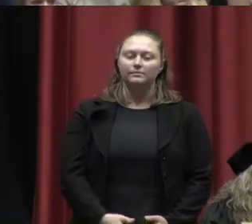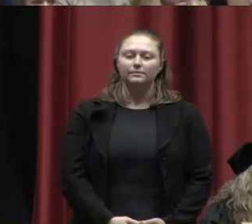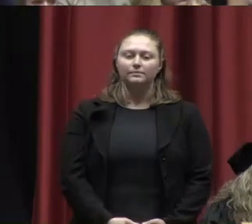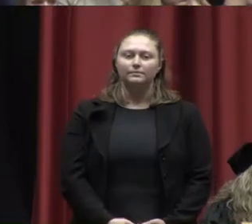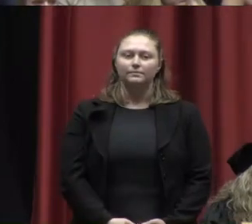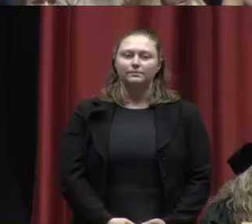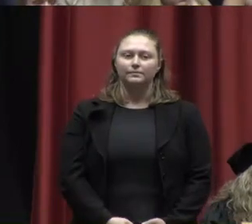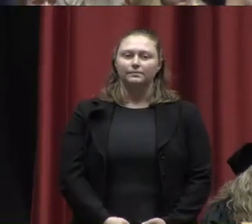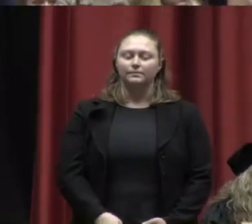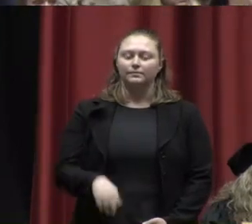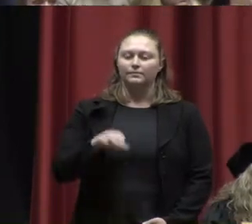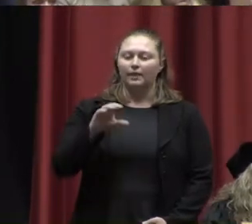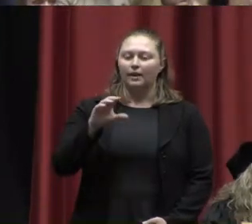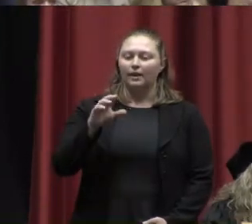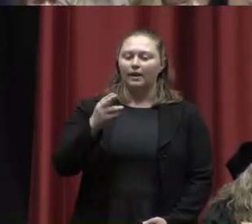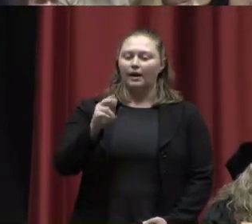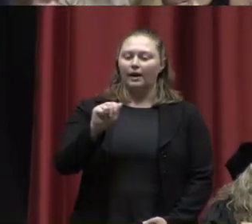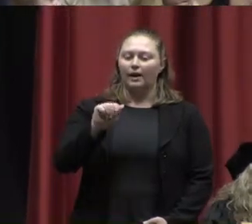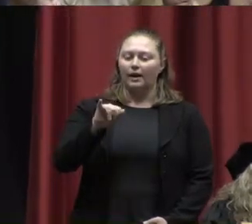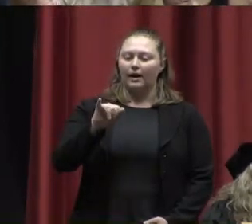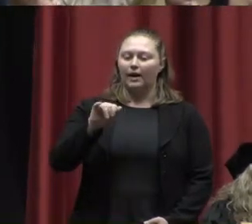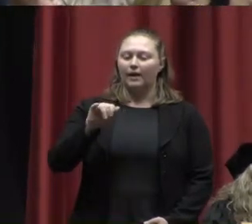Kai Nakamura.